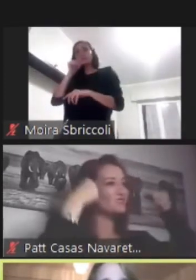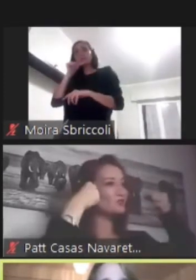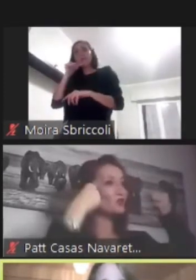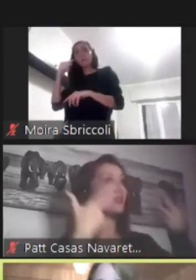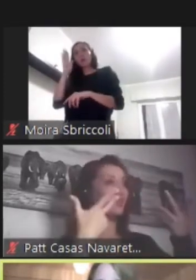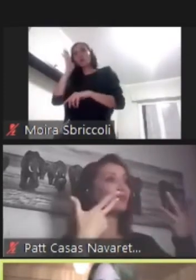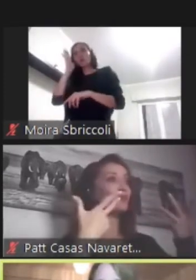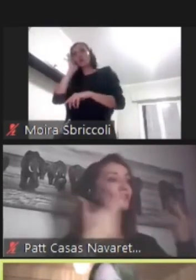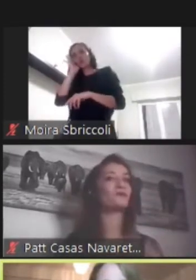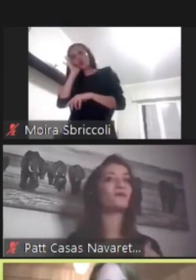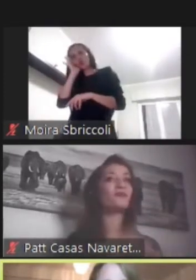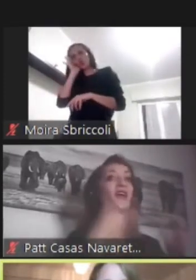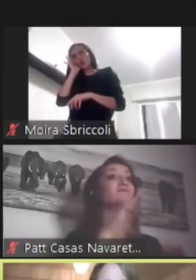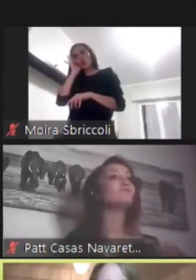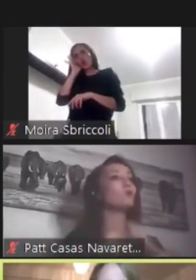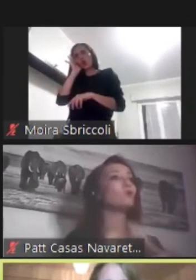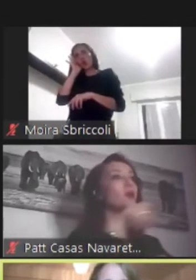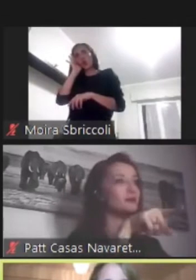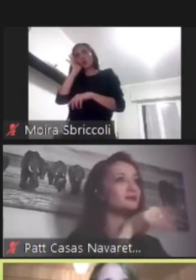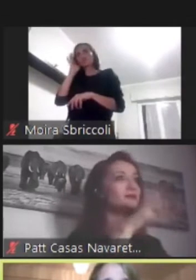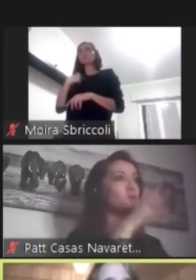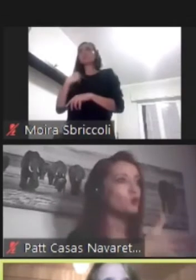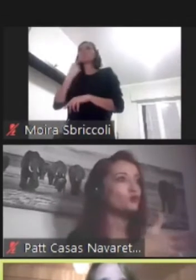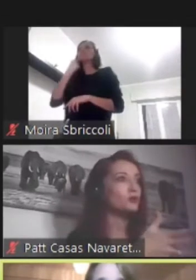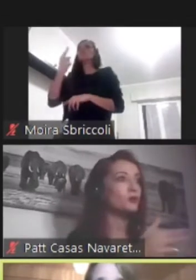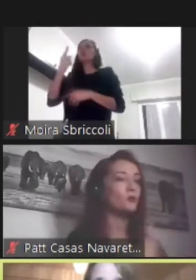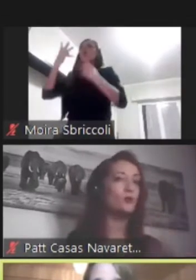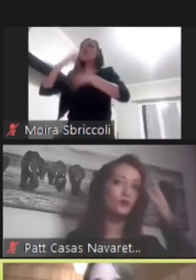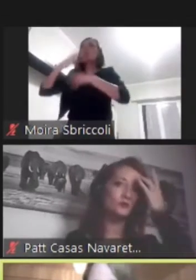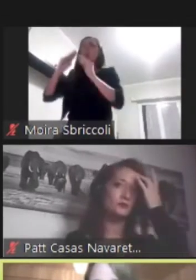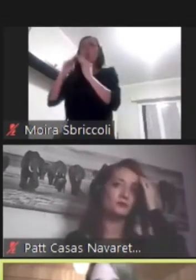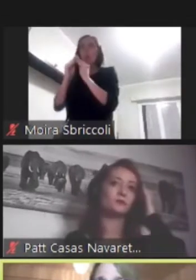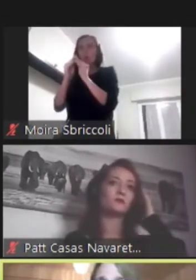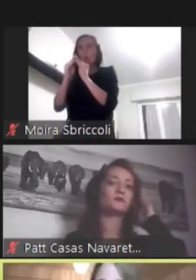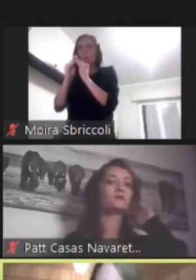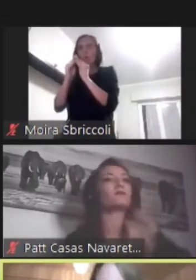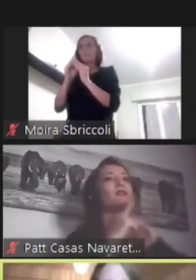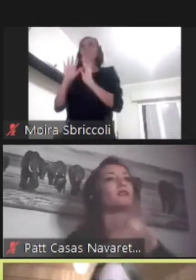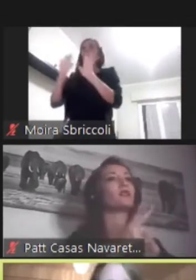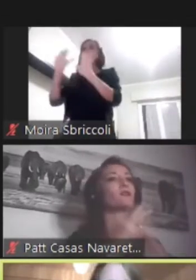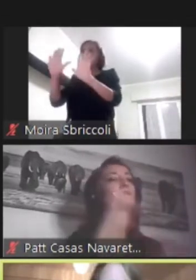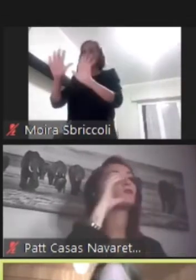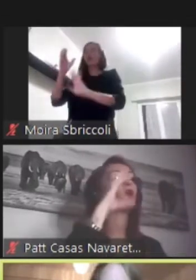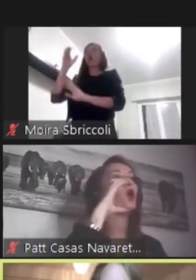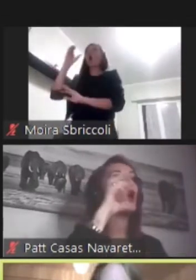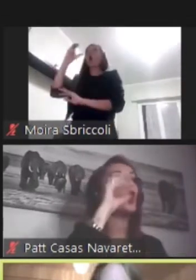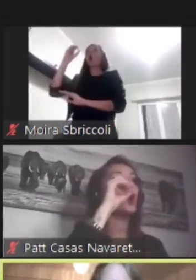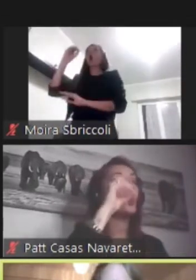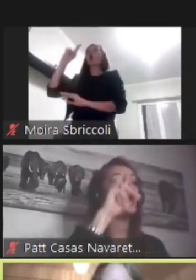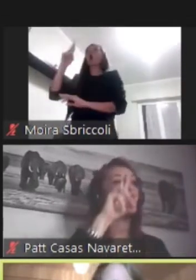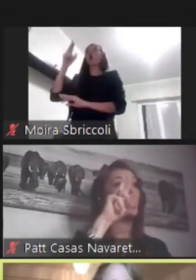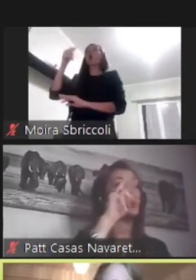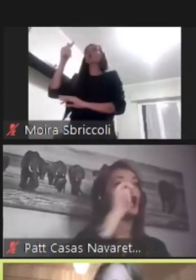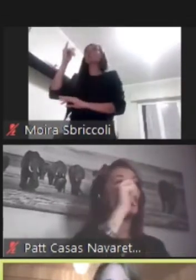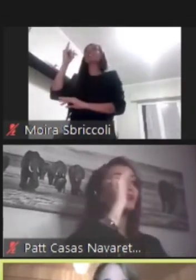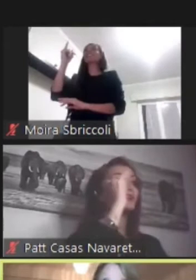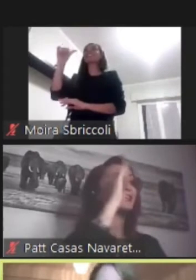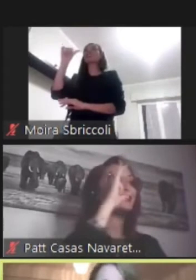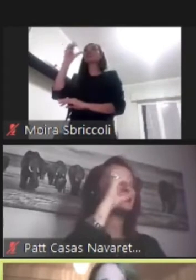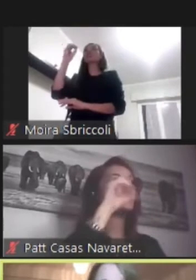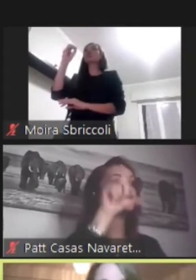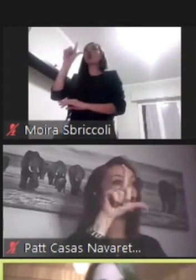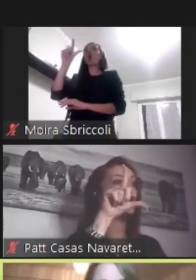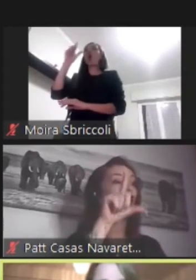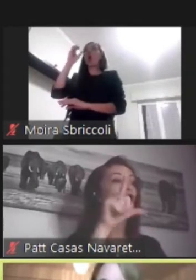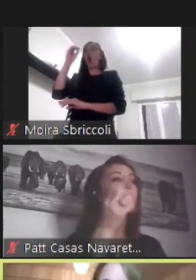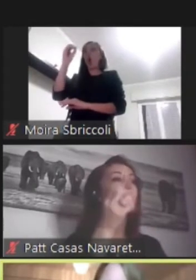is given to your adrenals when it's released in a response to stress. So it